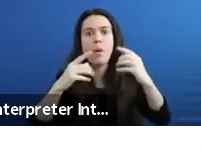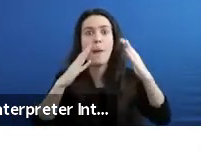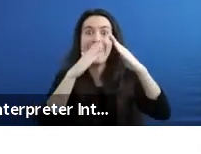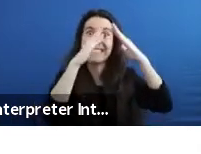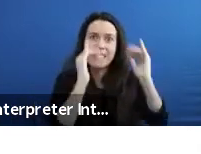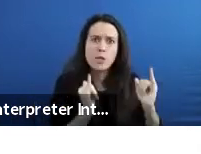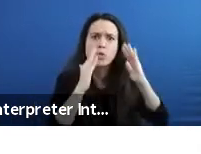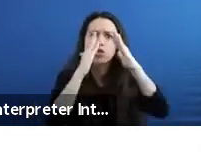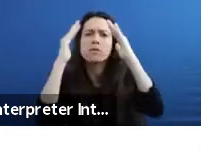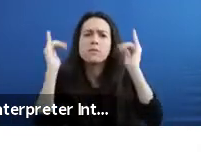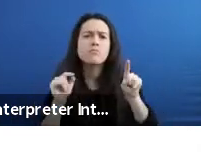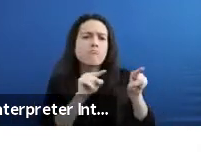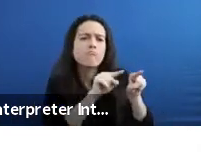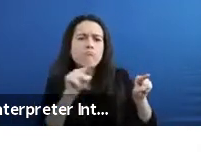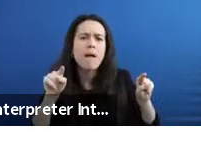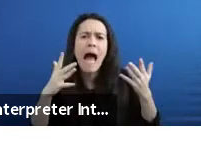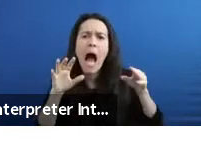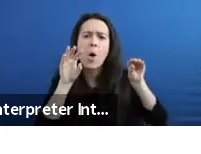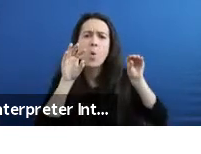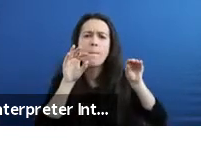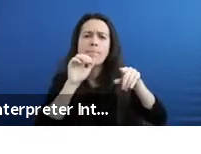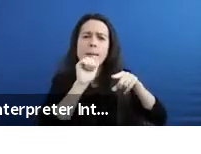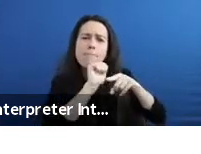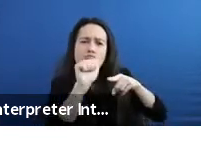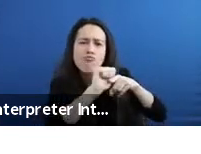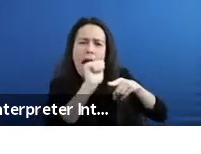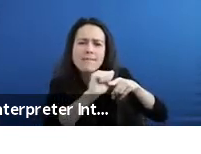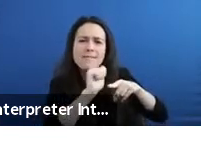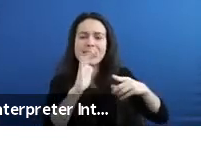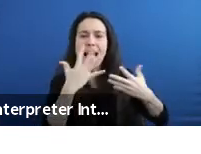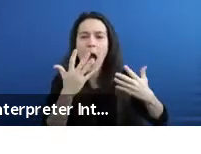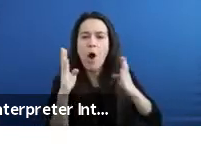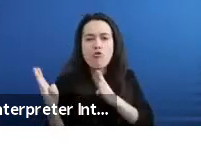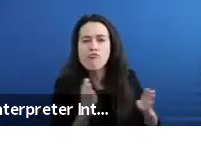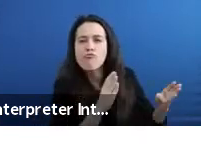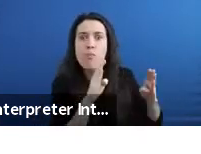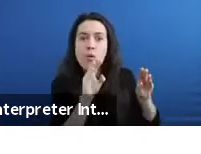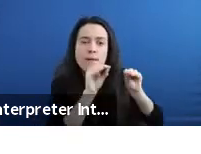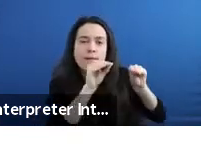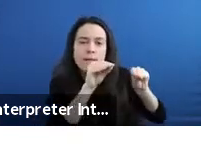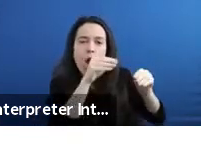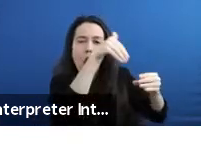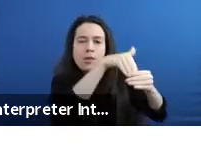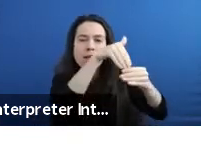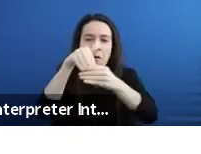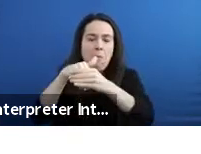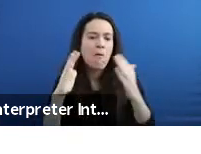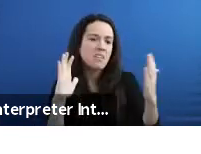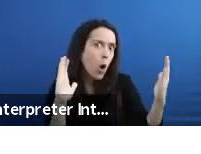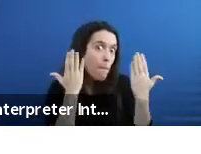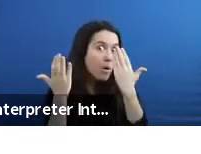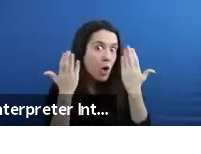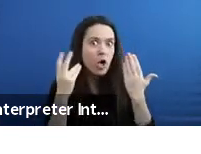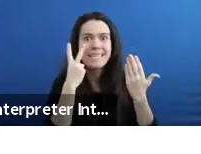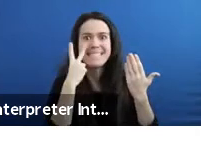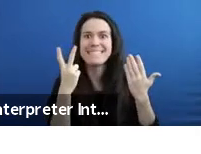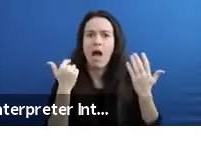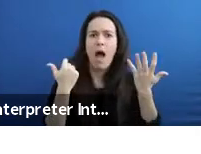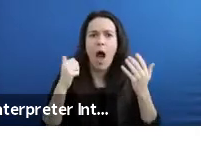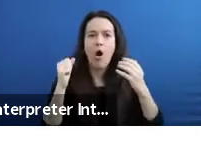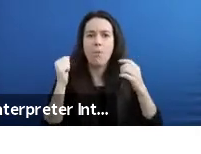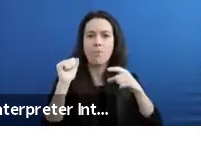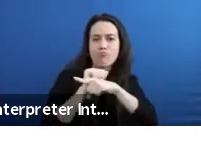prepare young professionals for a new life and providing them with a safe space to rehearse, to create,